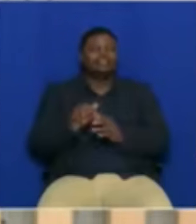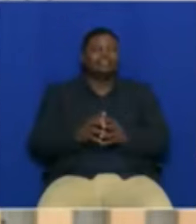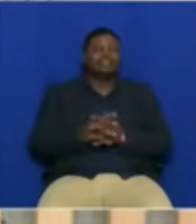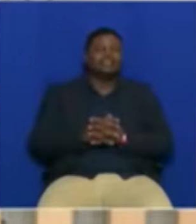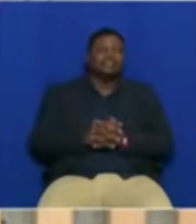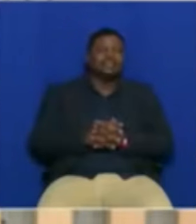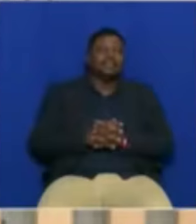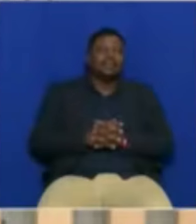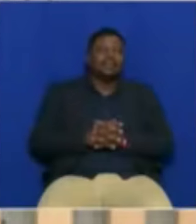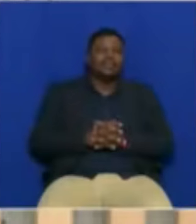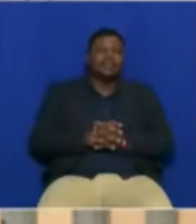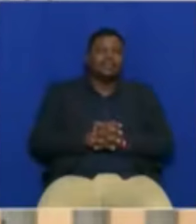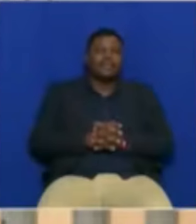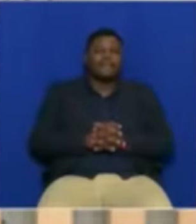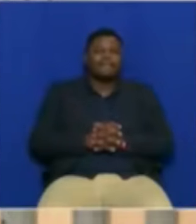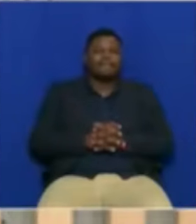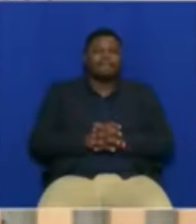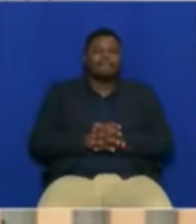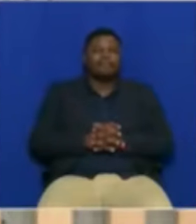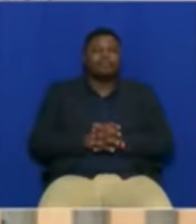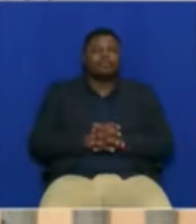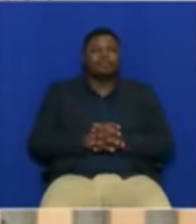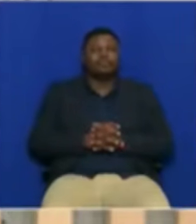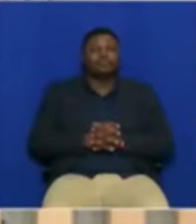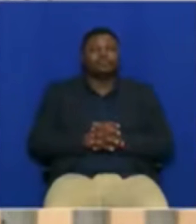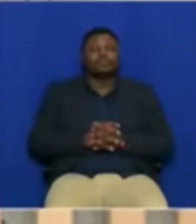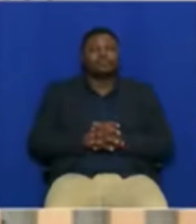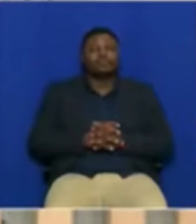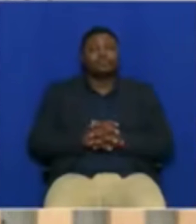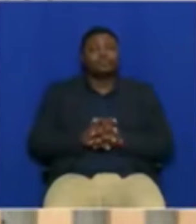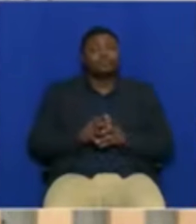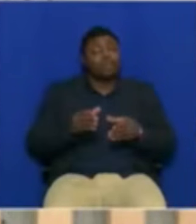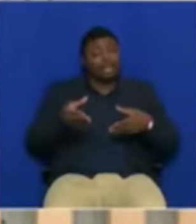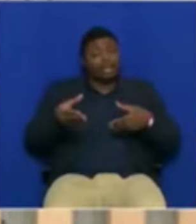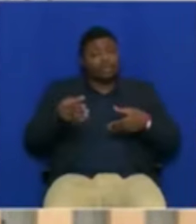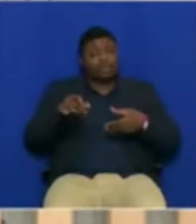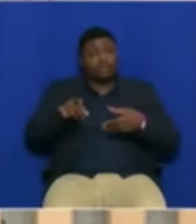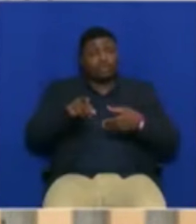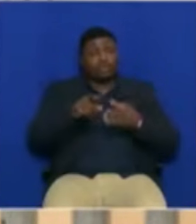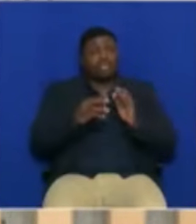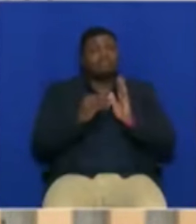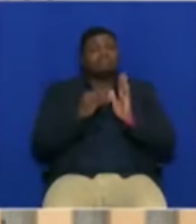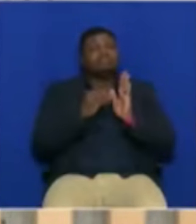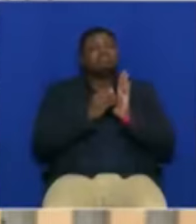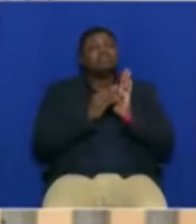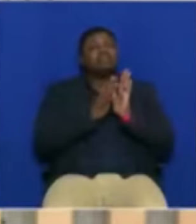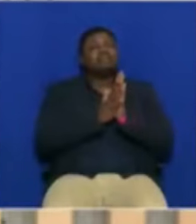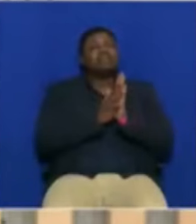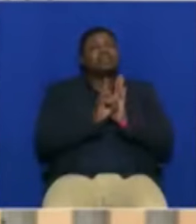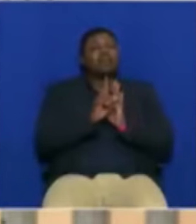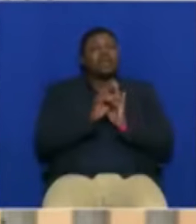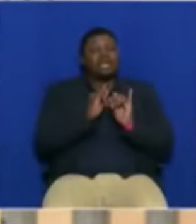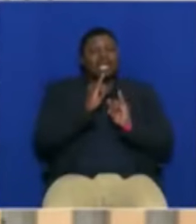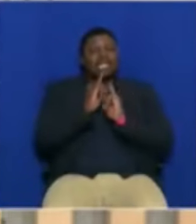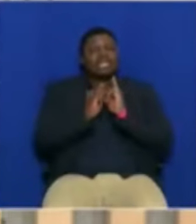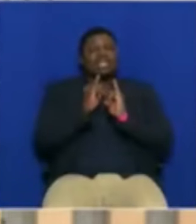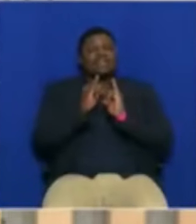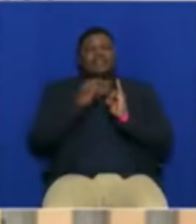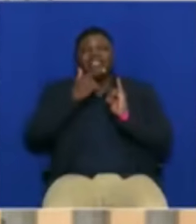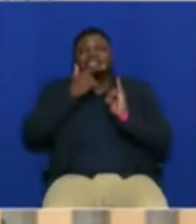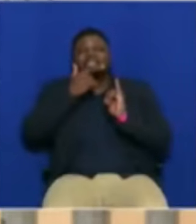it's a document dated 11 December 2024. signed by the